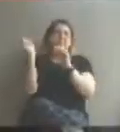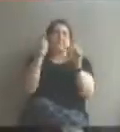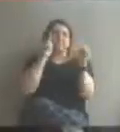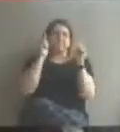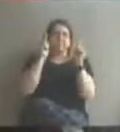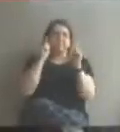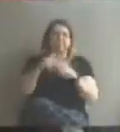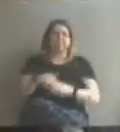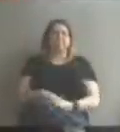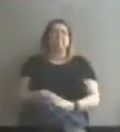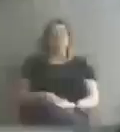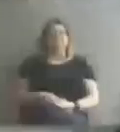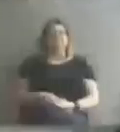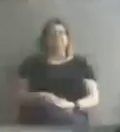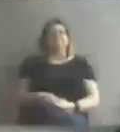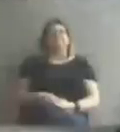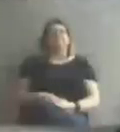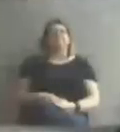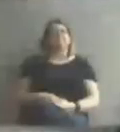justice for all.